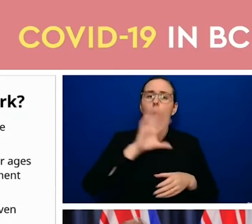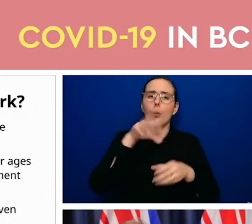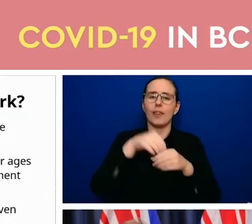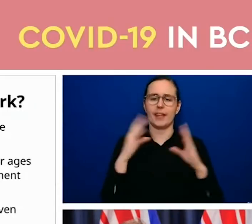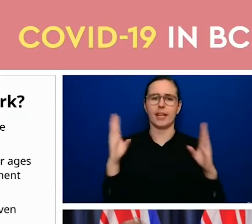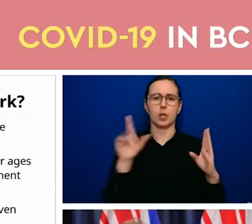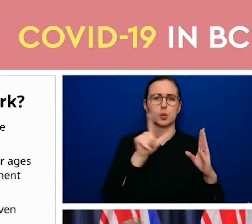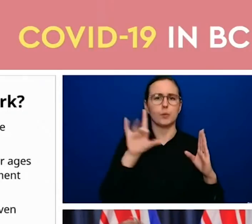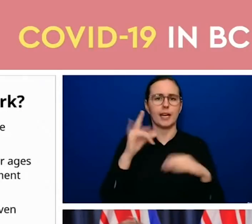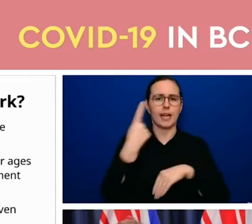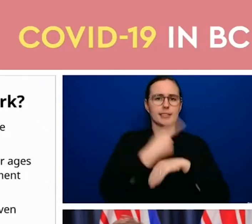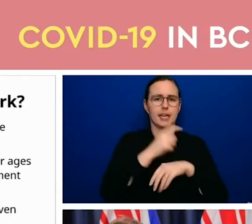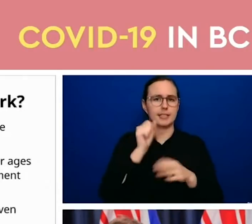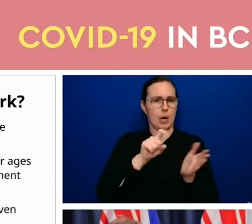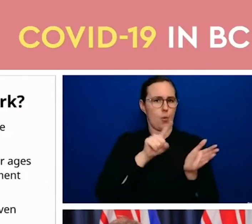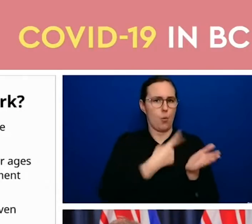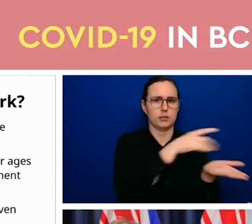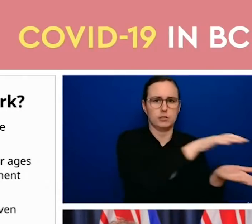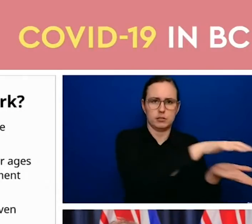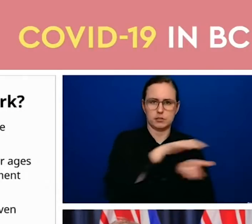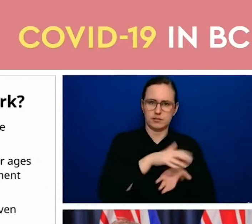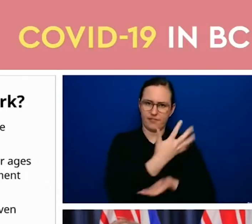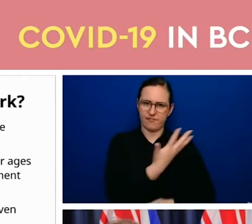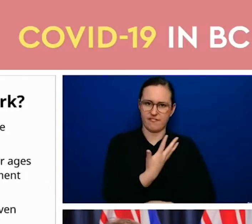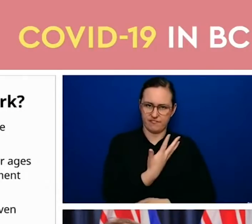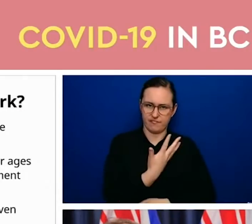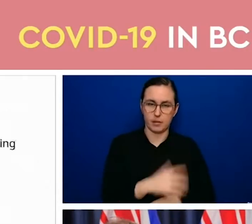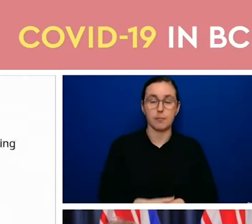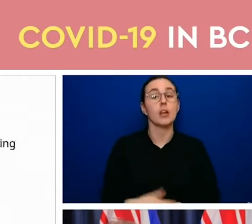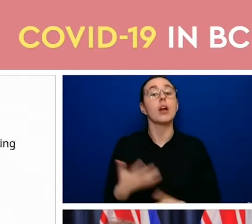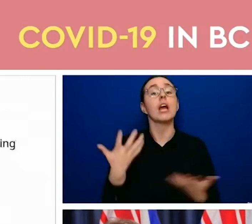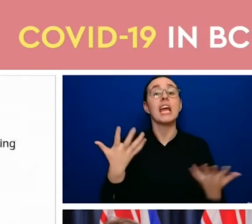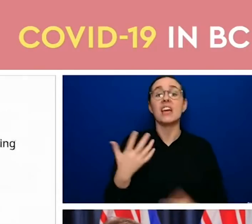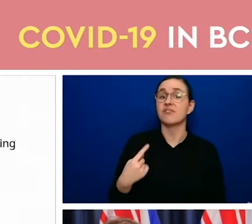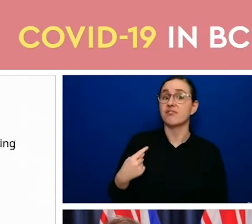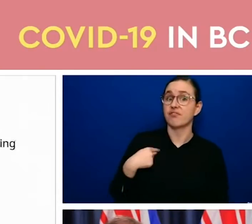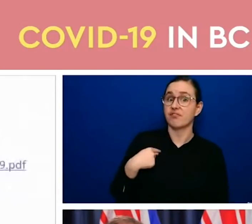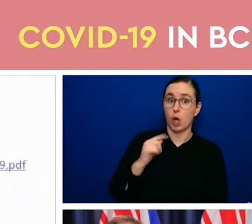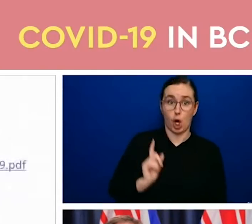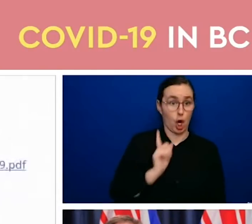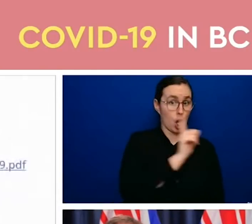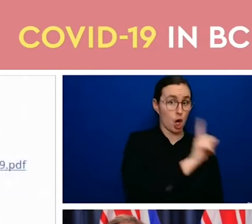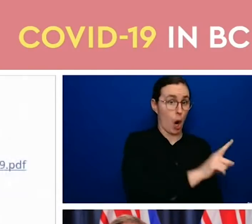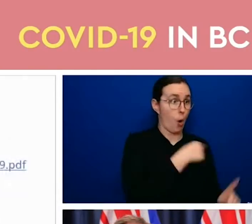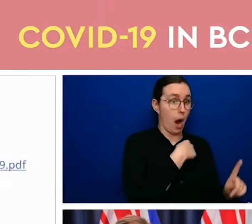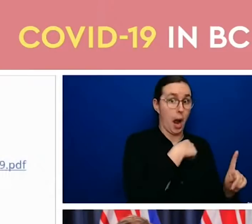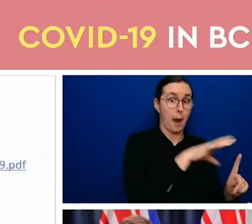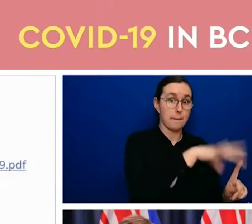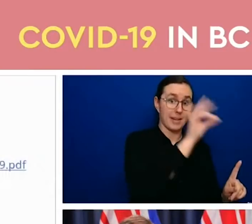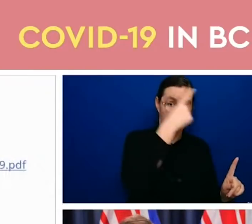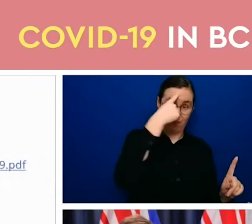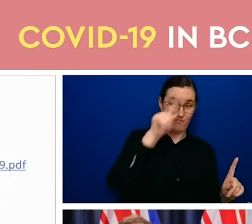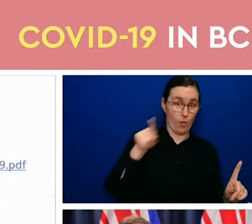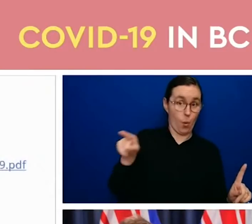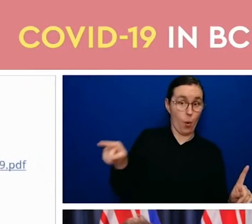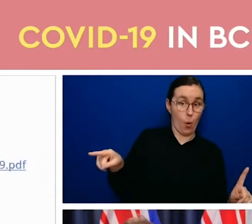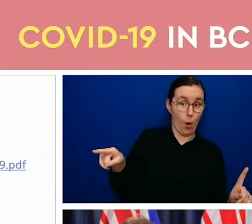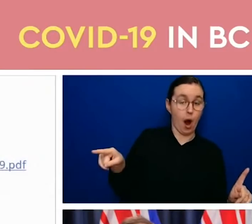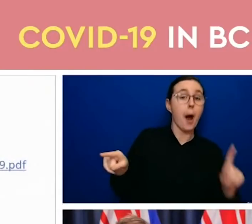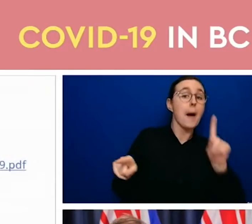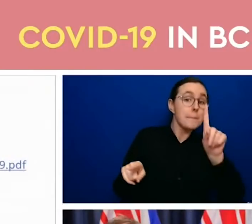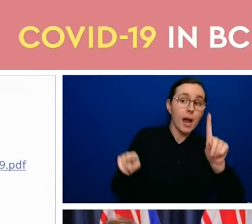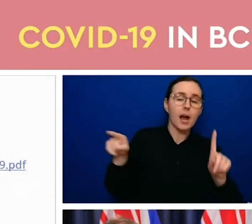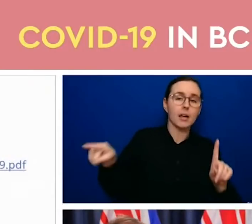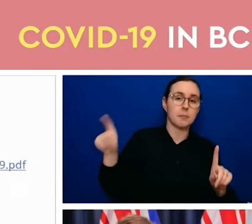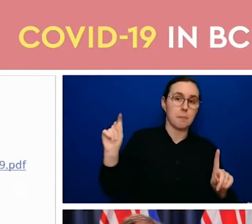of birth, and have their BC Services card with you. And so that's what we're going to do. We're going to be starting for all those